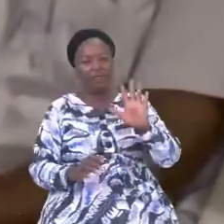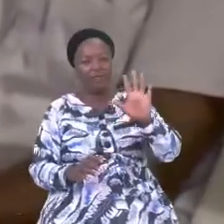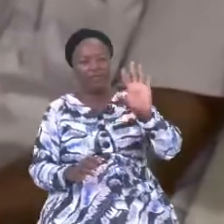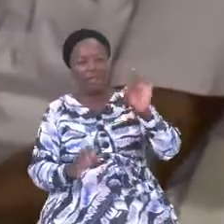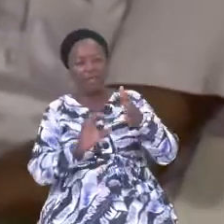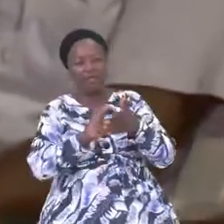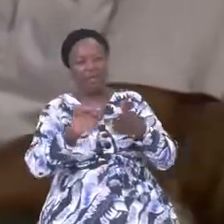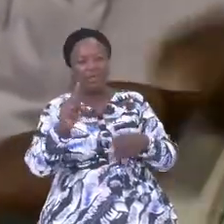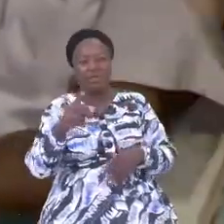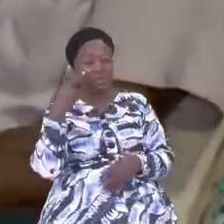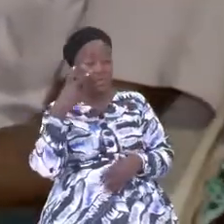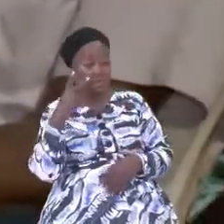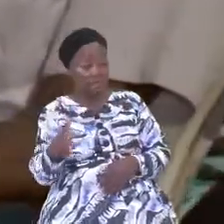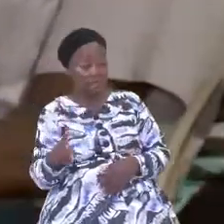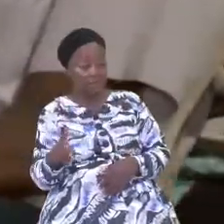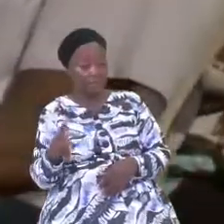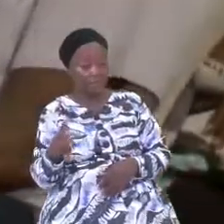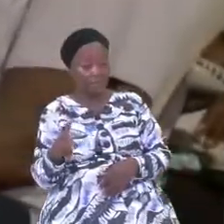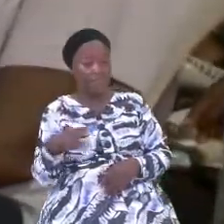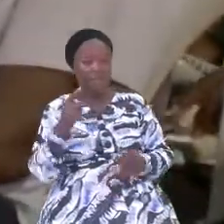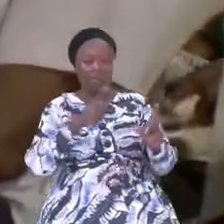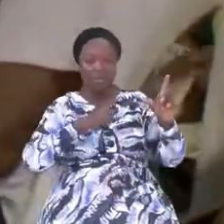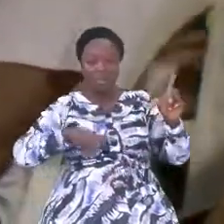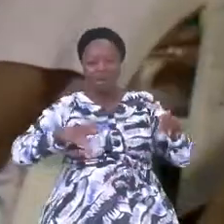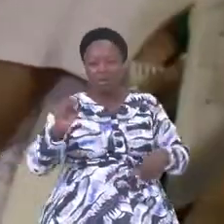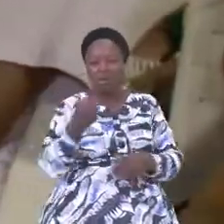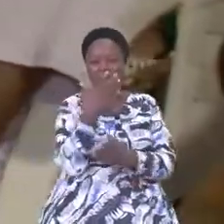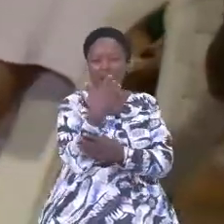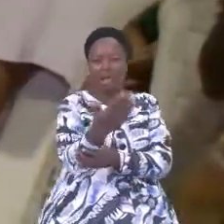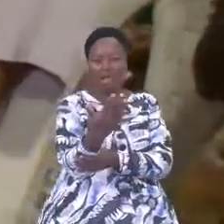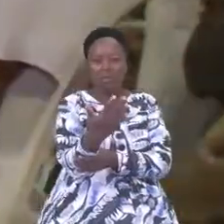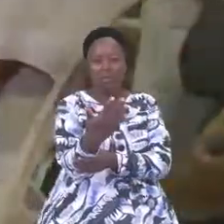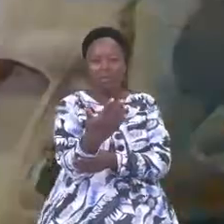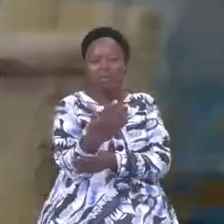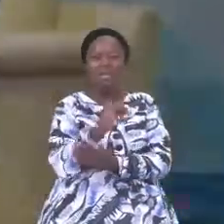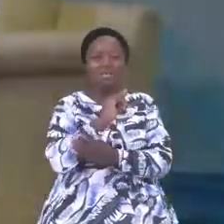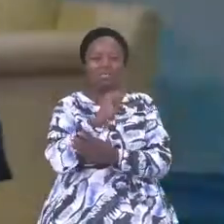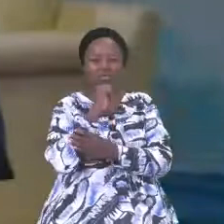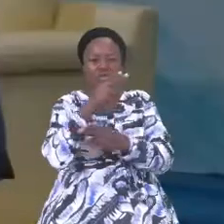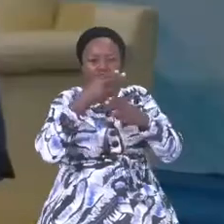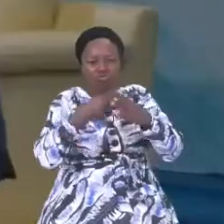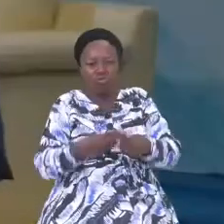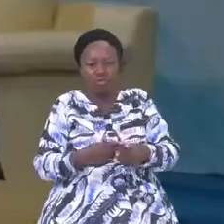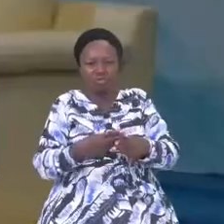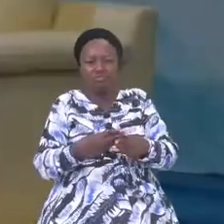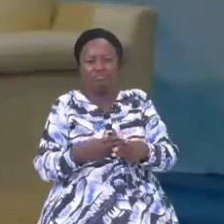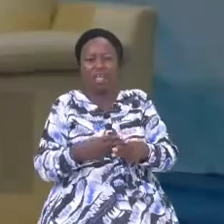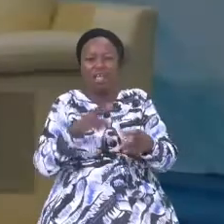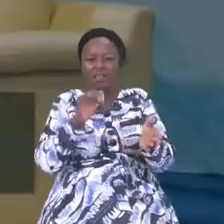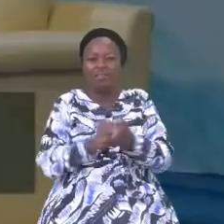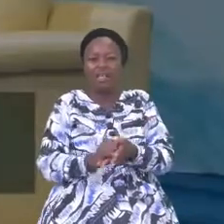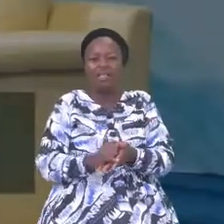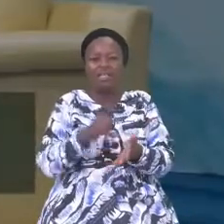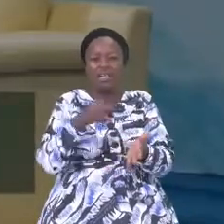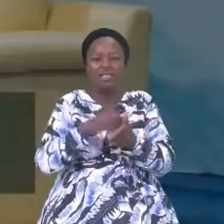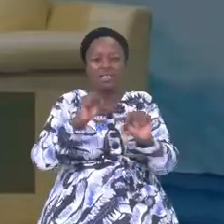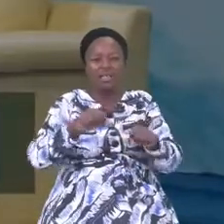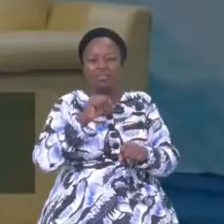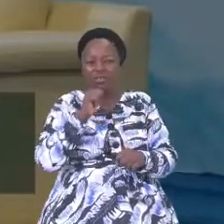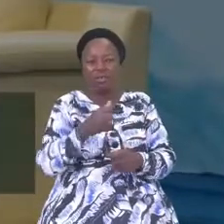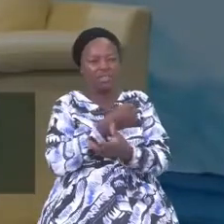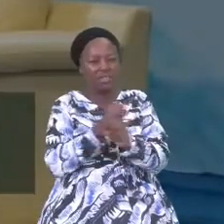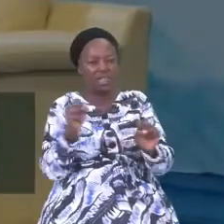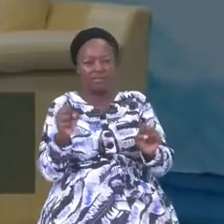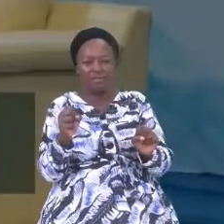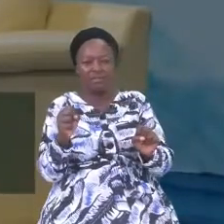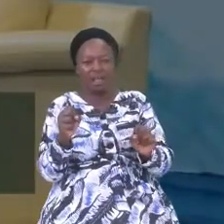verse 1. Behold, the Lord's hand is not shortened that it cannot